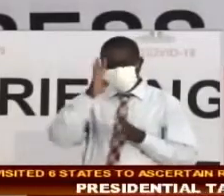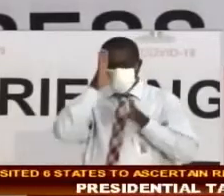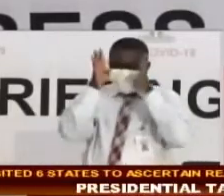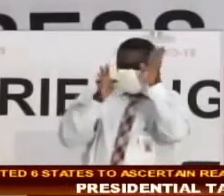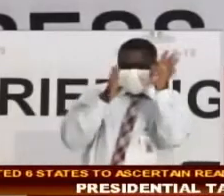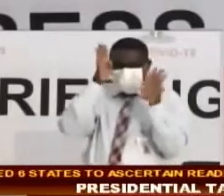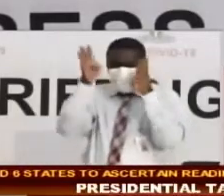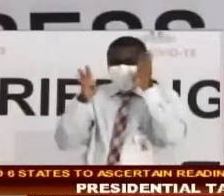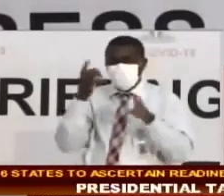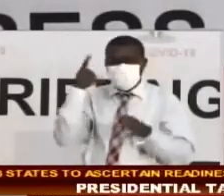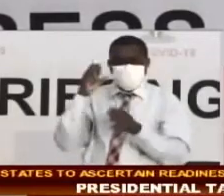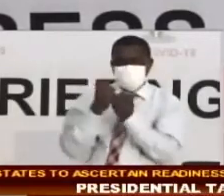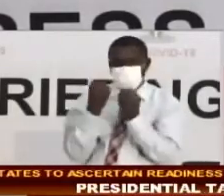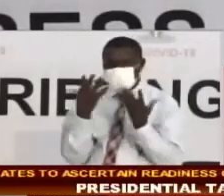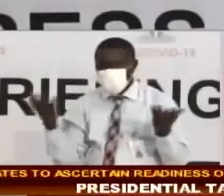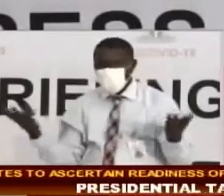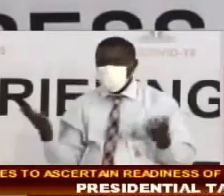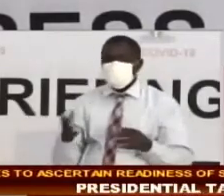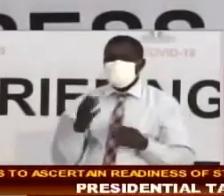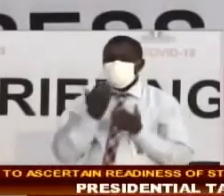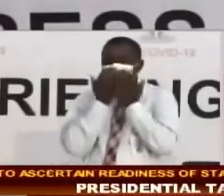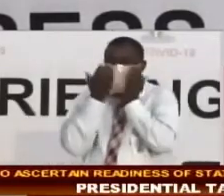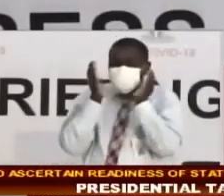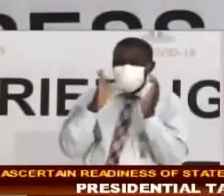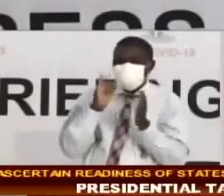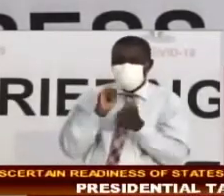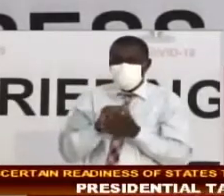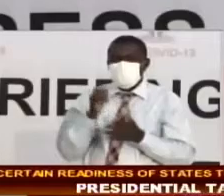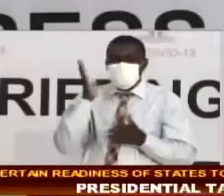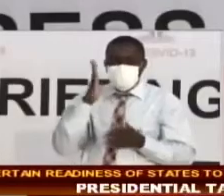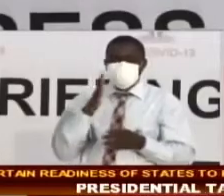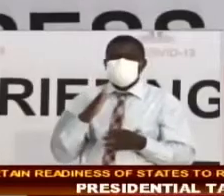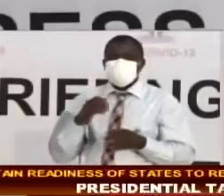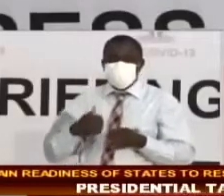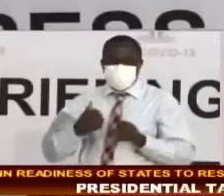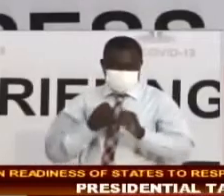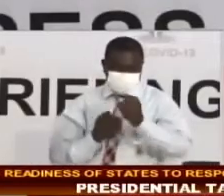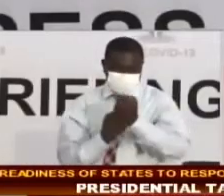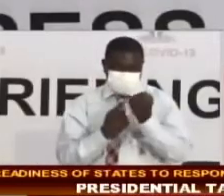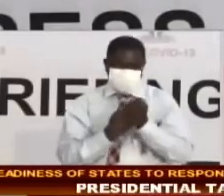mask usage and maintenance based on the NCDC guidelines.